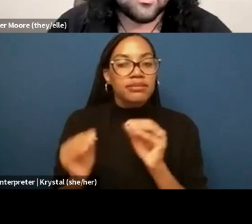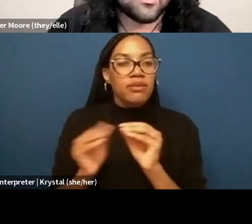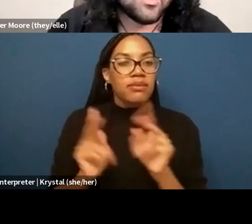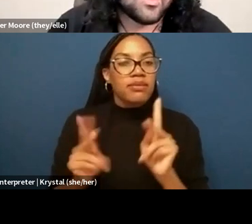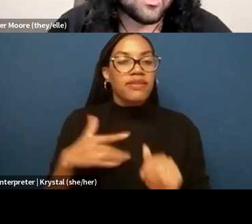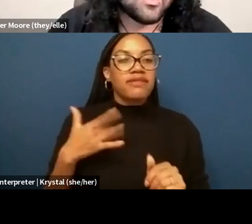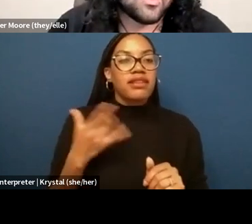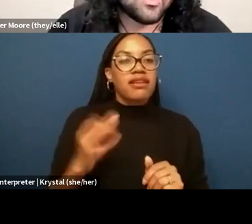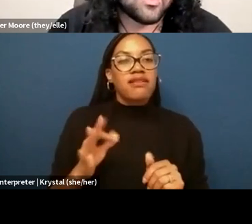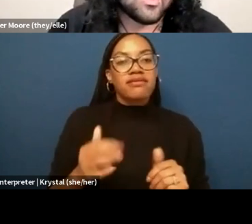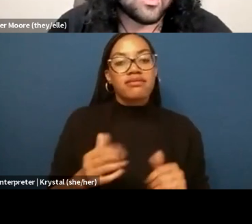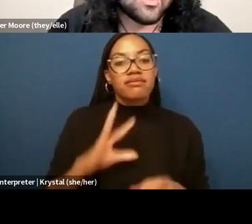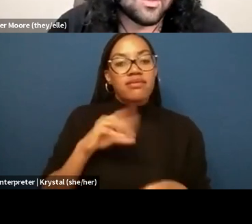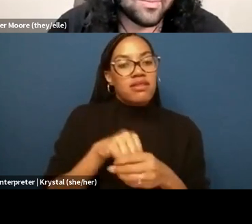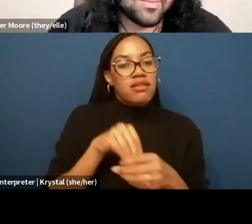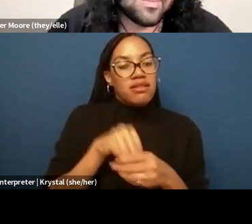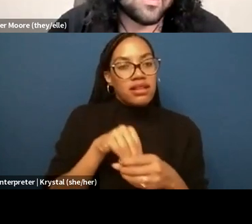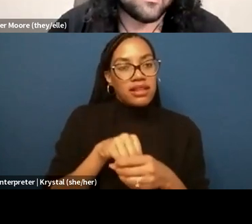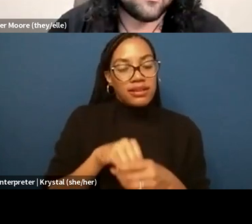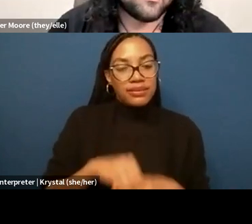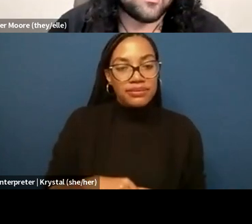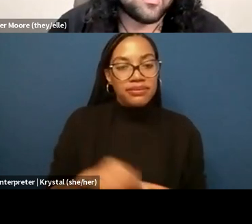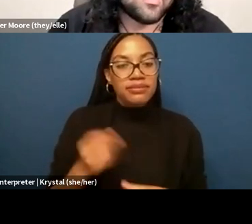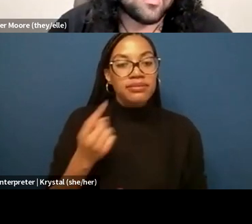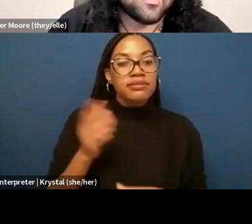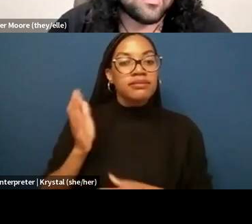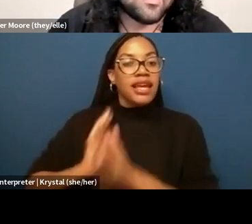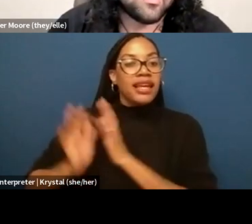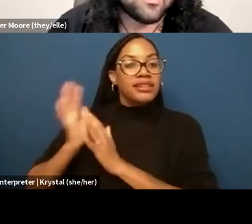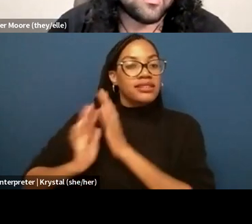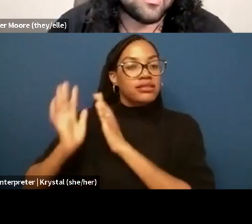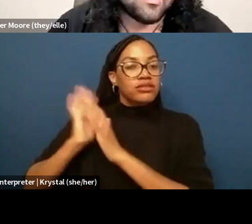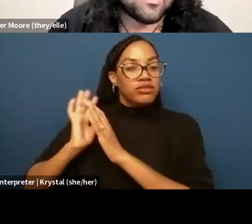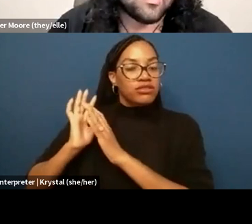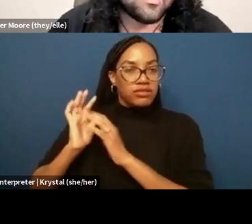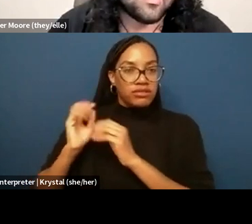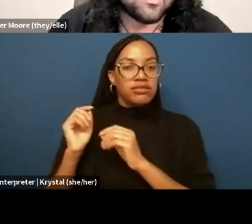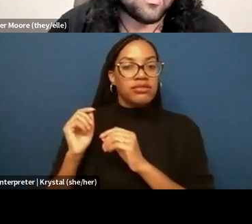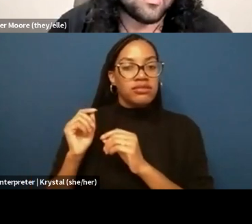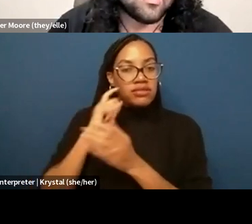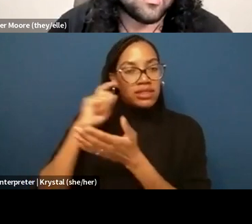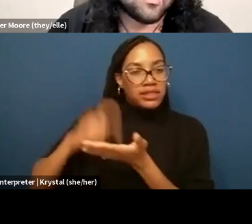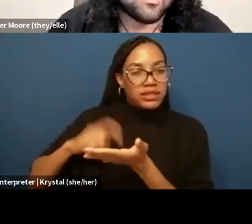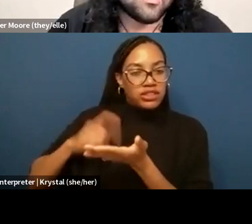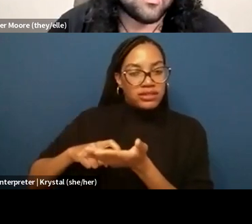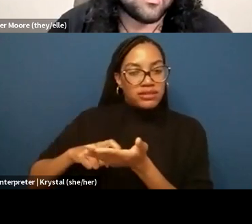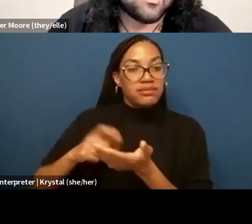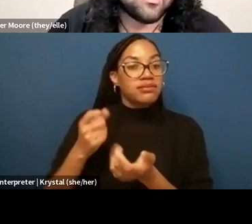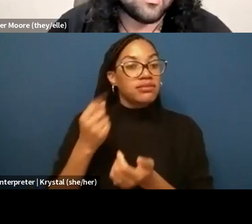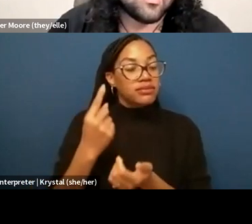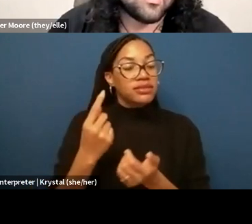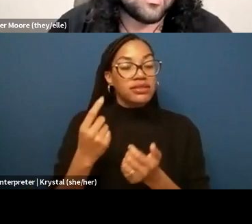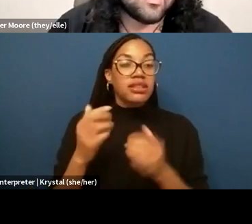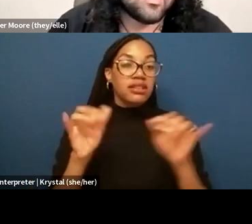ancestor veneration, it was raised, it's quite common, but for many of us who have